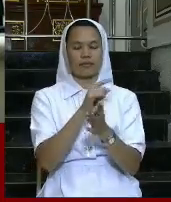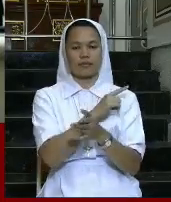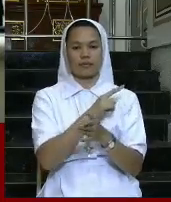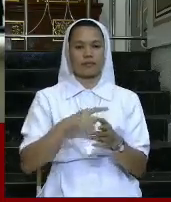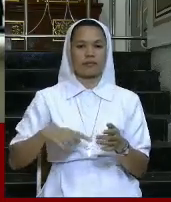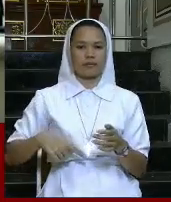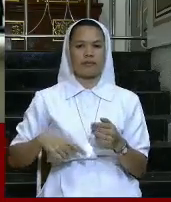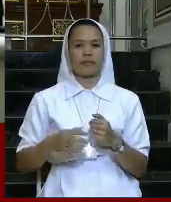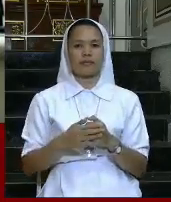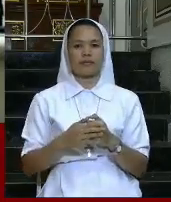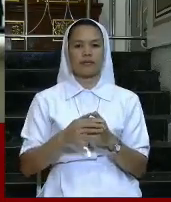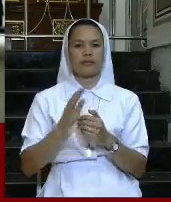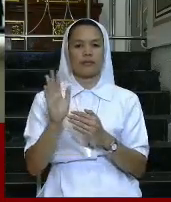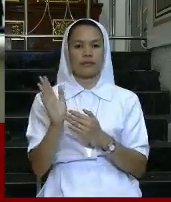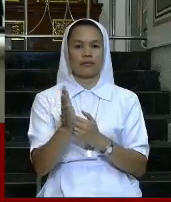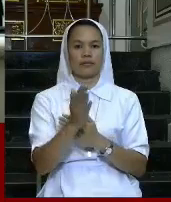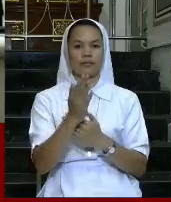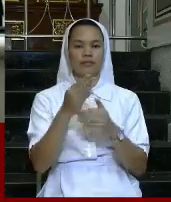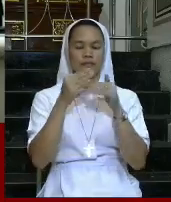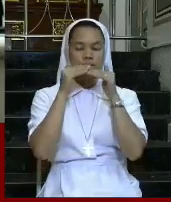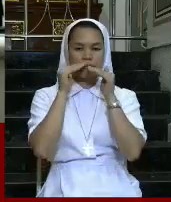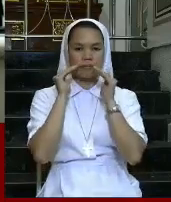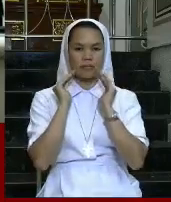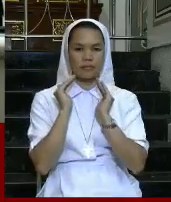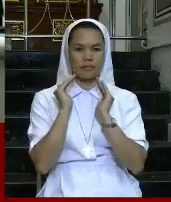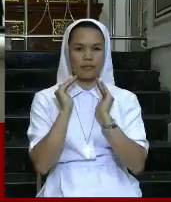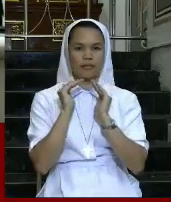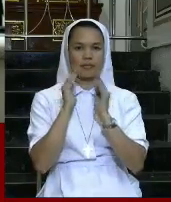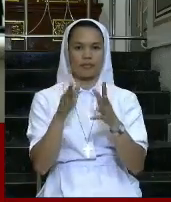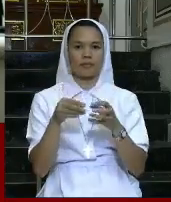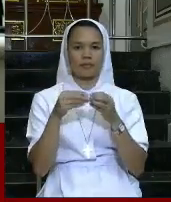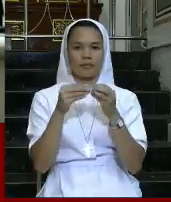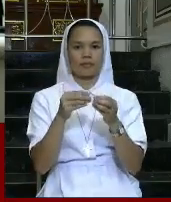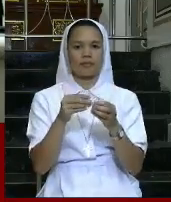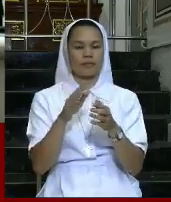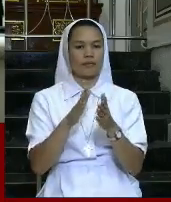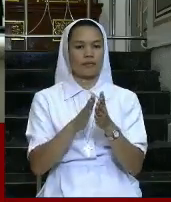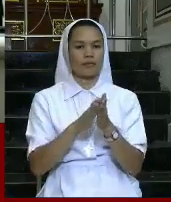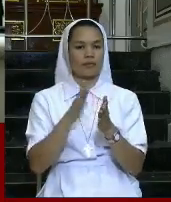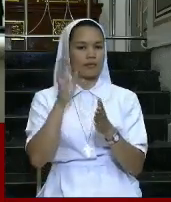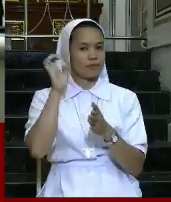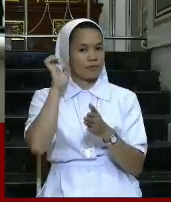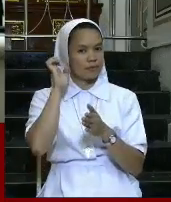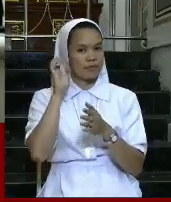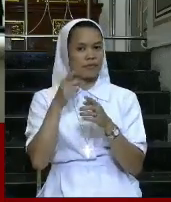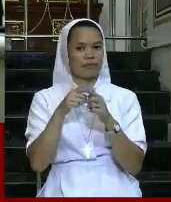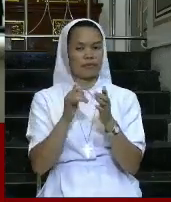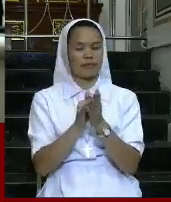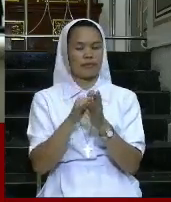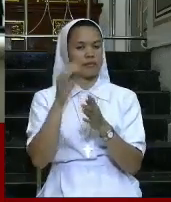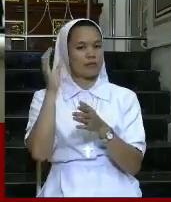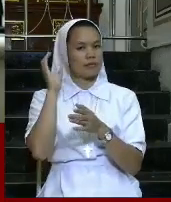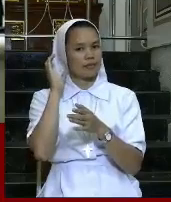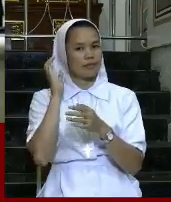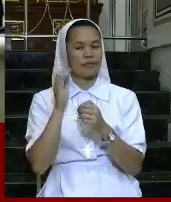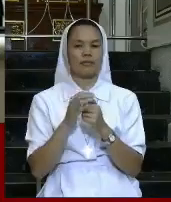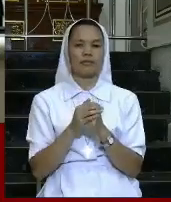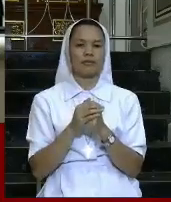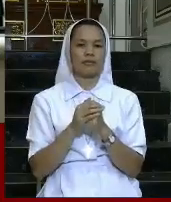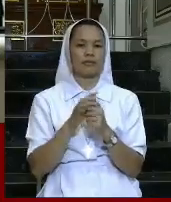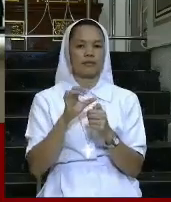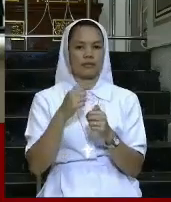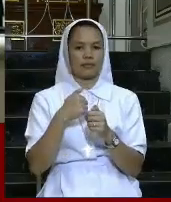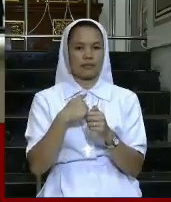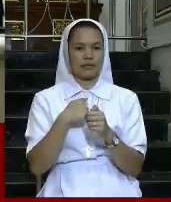them. Morning after morning, he opens my ear that I may hear. And